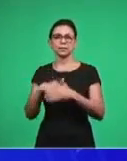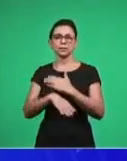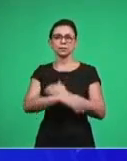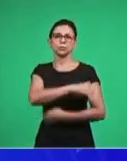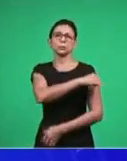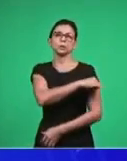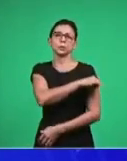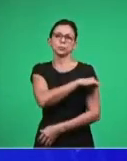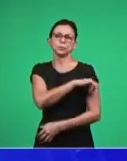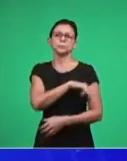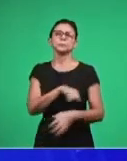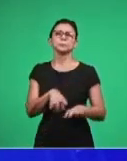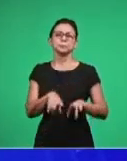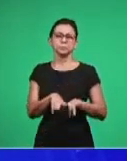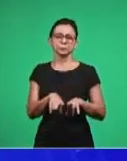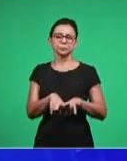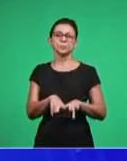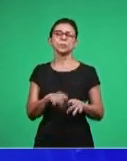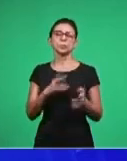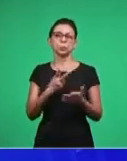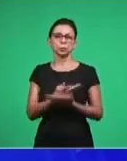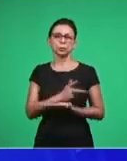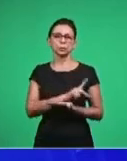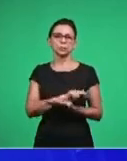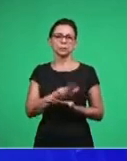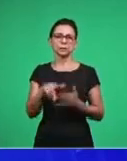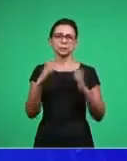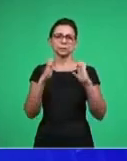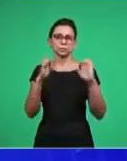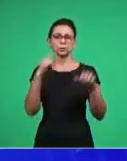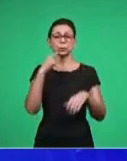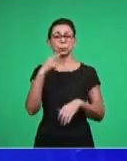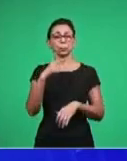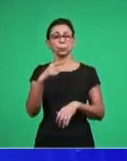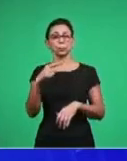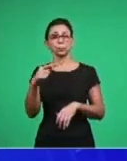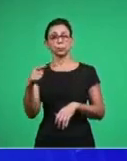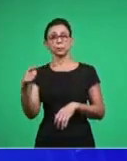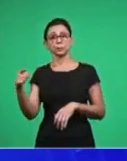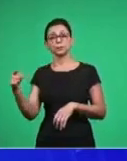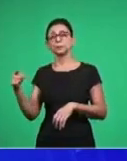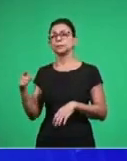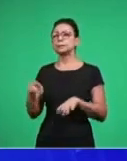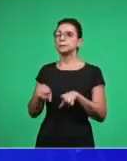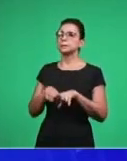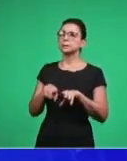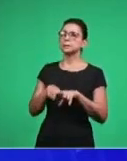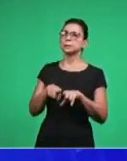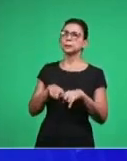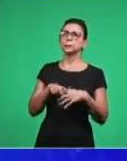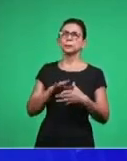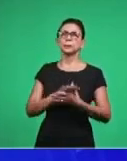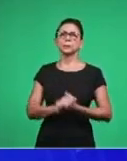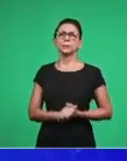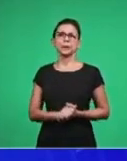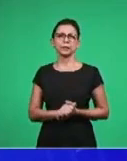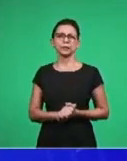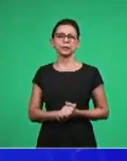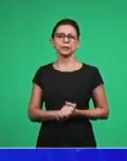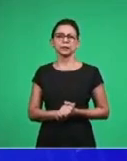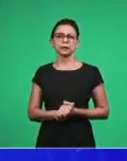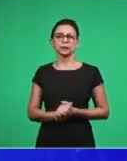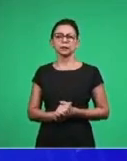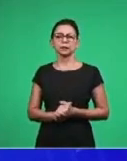In Cabo Frio and Rio as well. There were various locations in Rio that they've had evangelisms in.